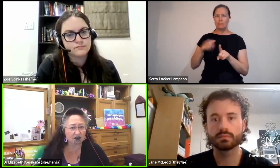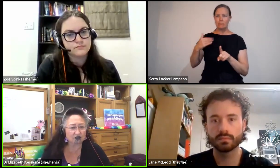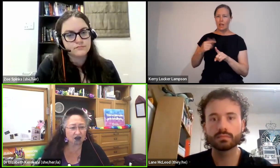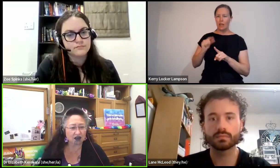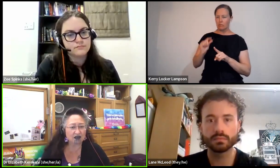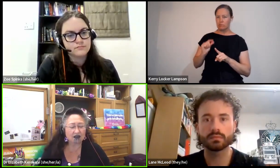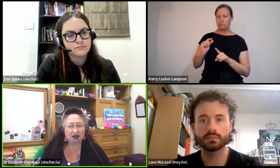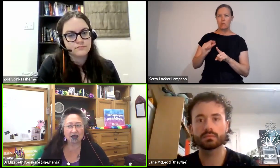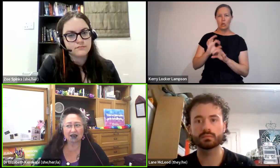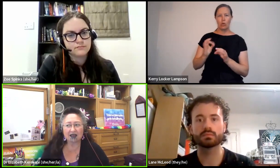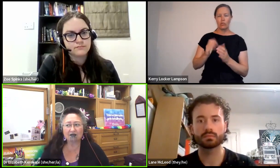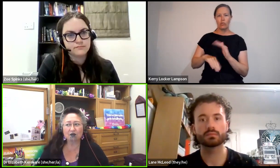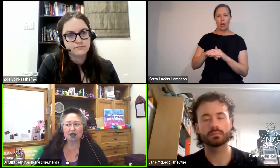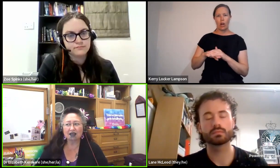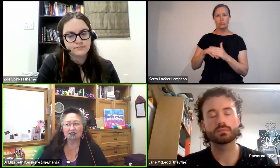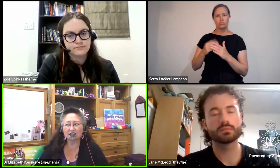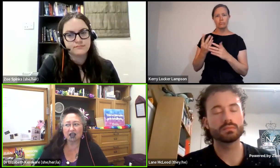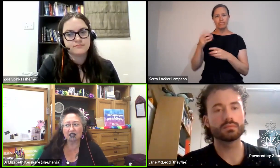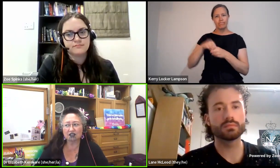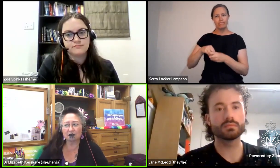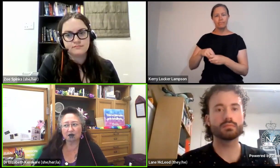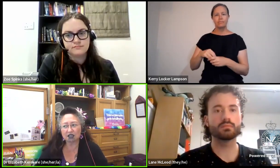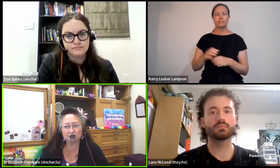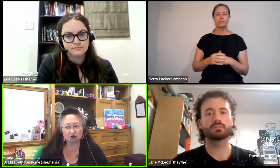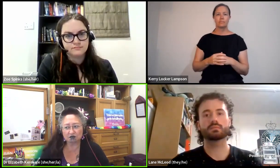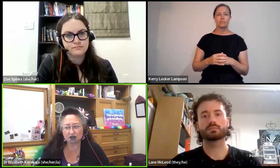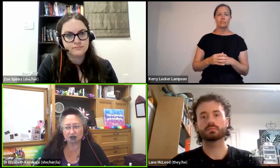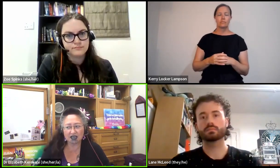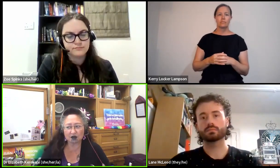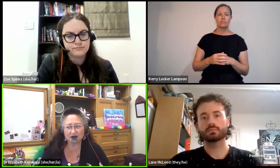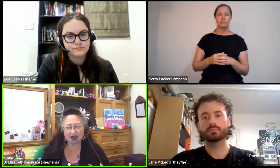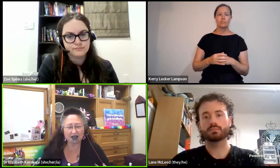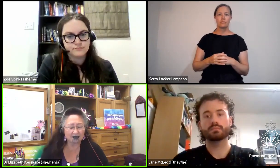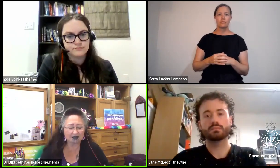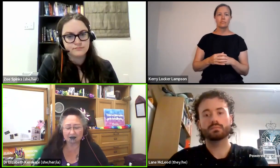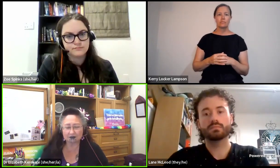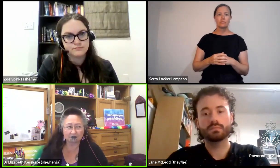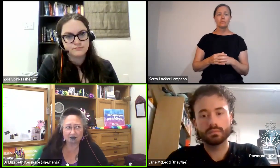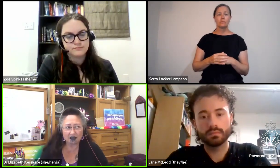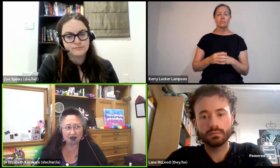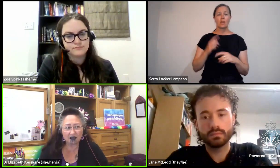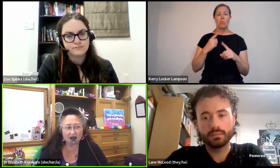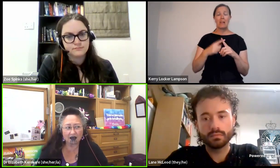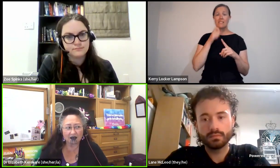across the country. And even when things are changed and they want to use an equity lens,